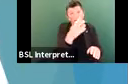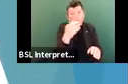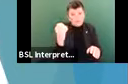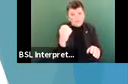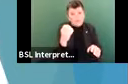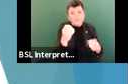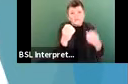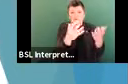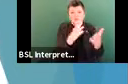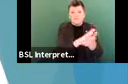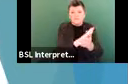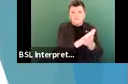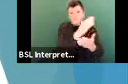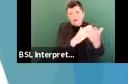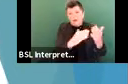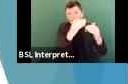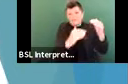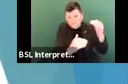less in the past,